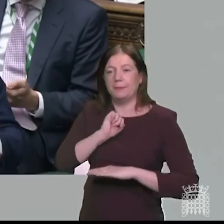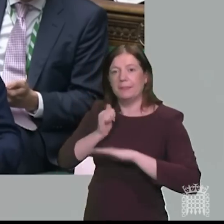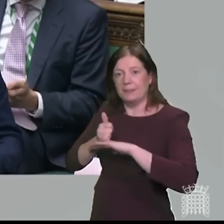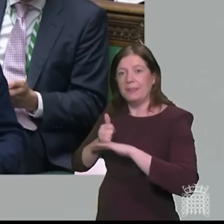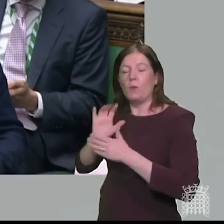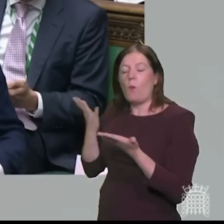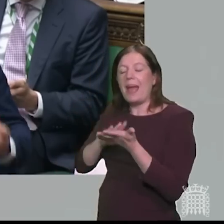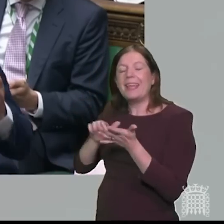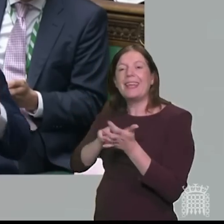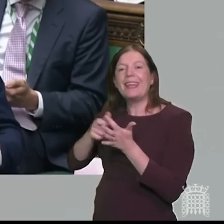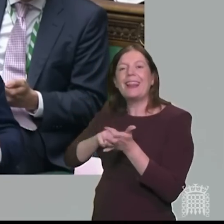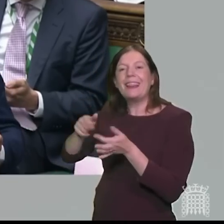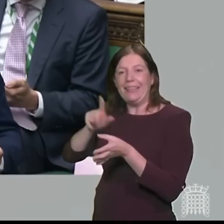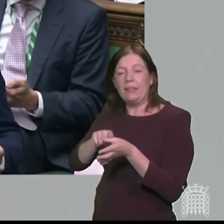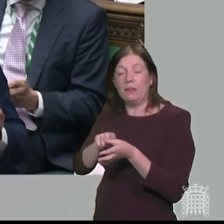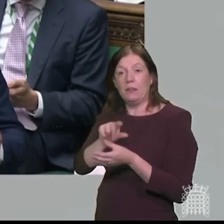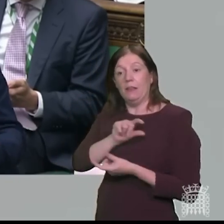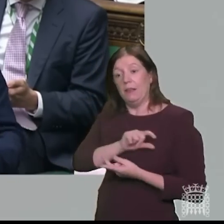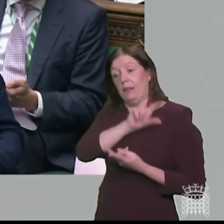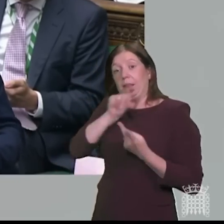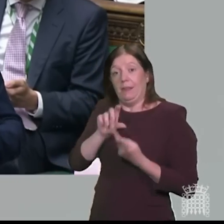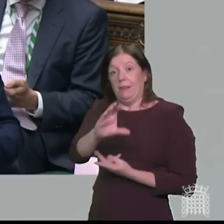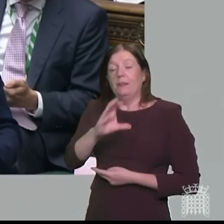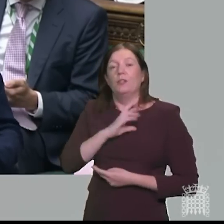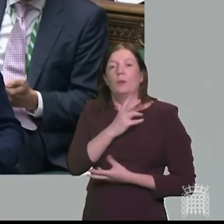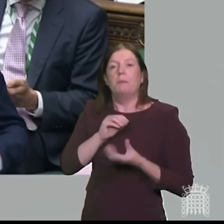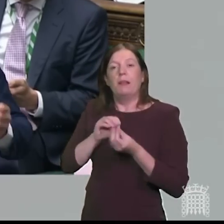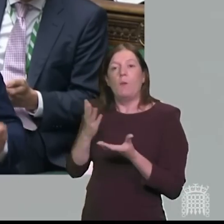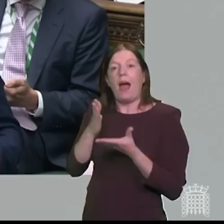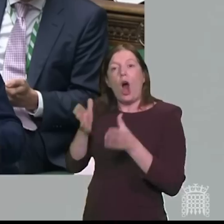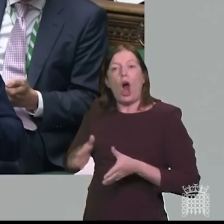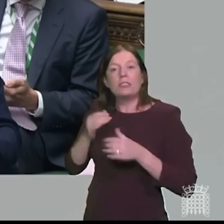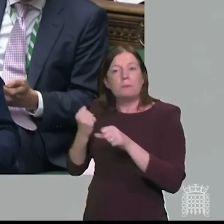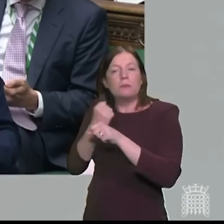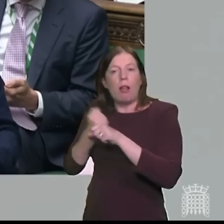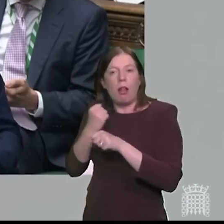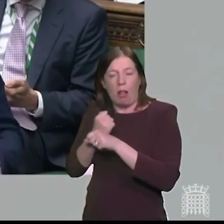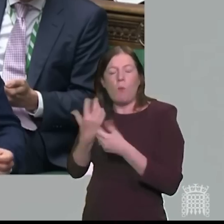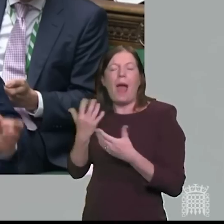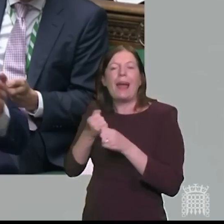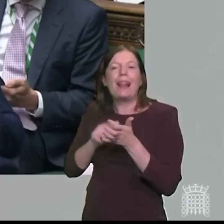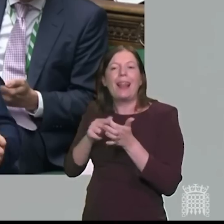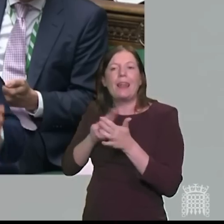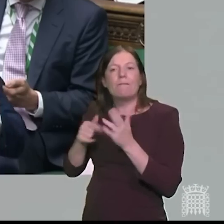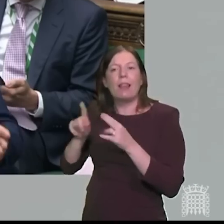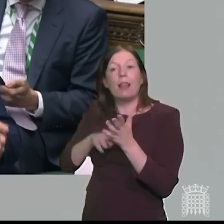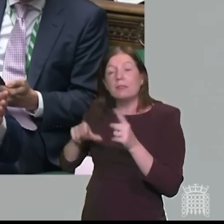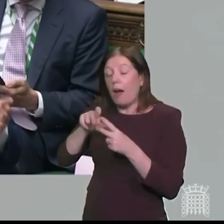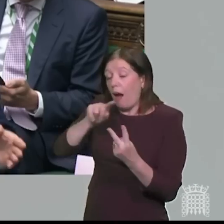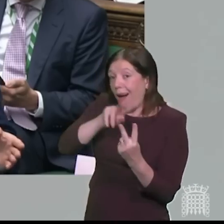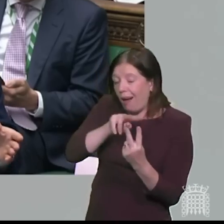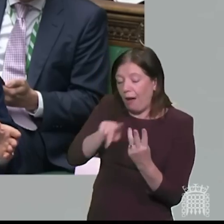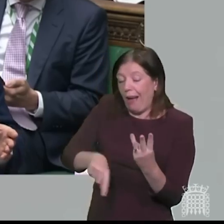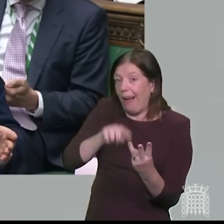CDC in Hinckley and part of £20 billion for hospital improvements for the LRI and Glenfield. But I'm looking for a hat-trick of health